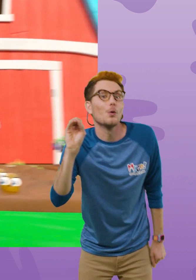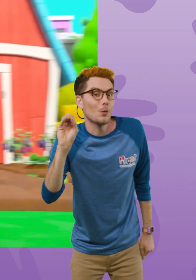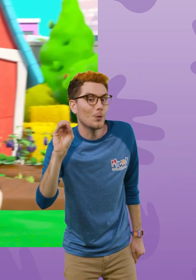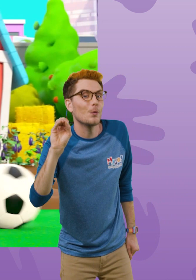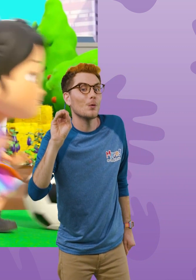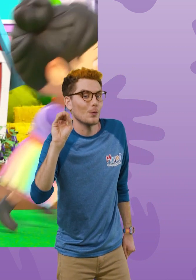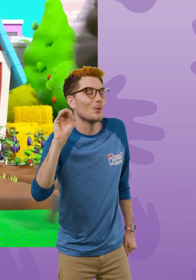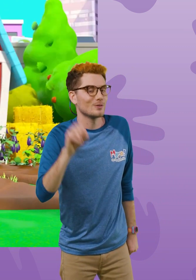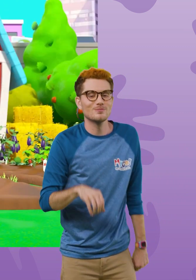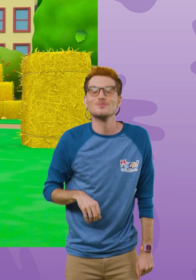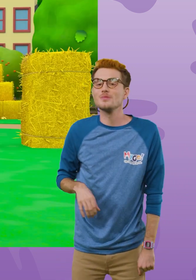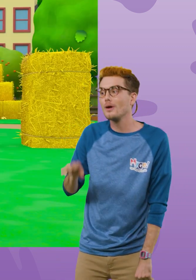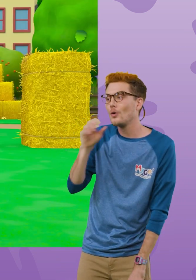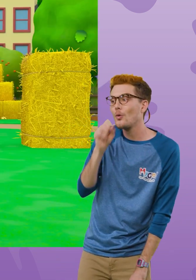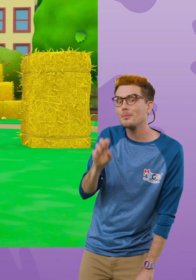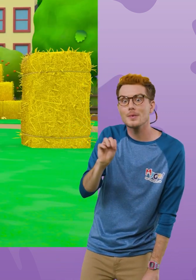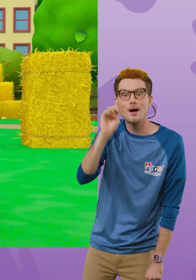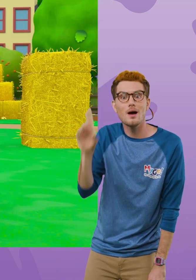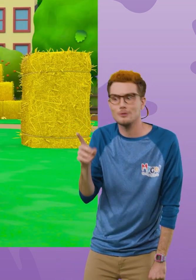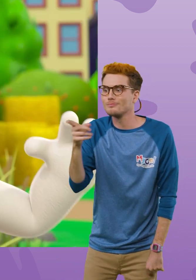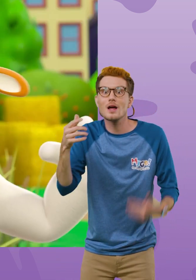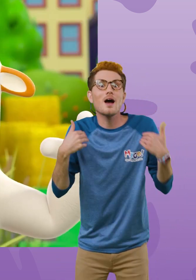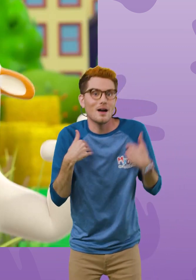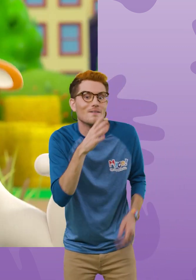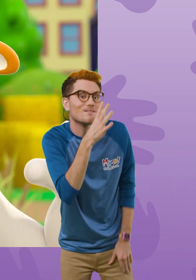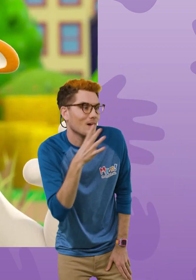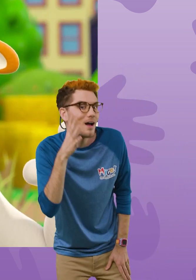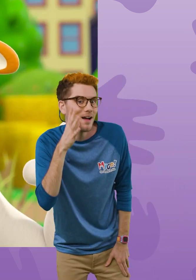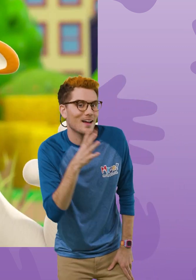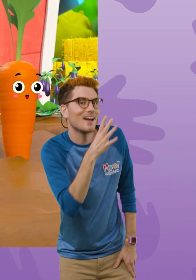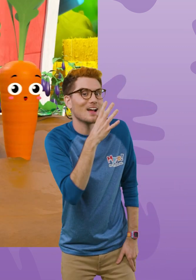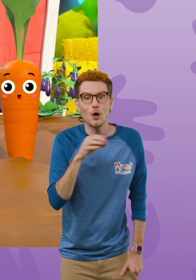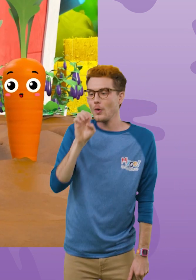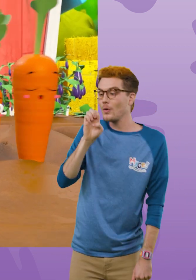E-I-E-I-O. Old MacDonald had a farm.